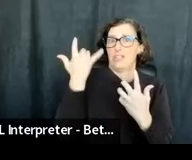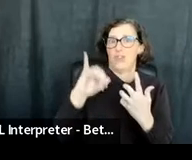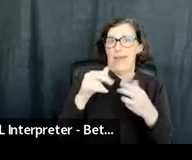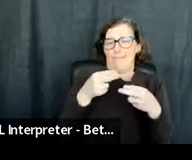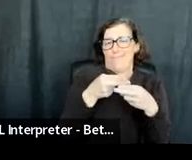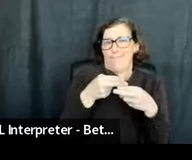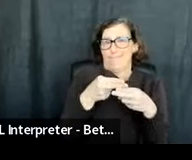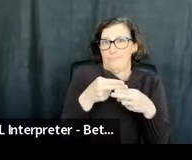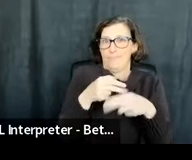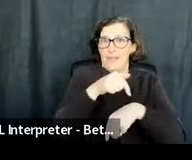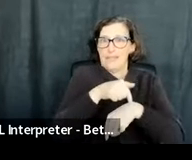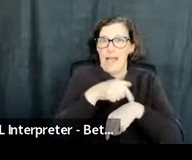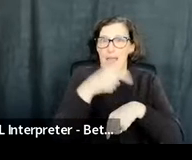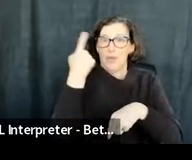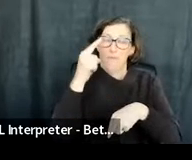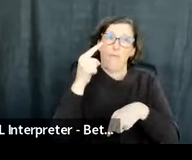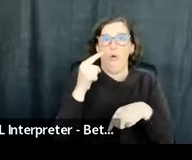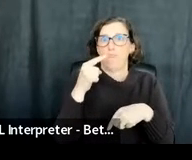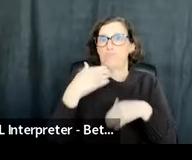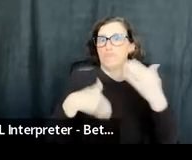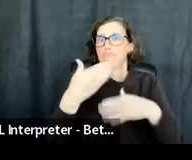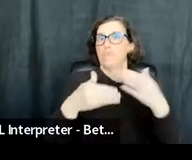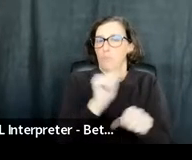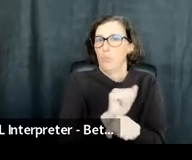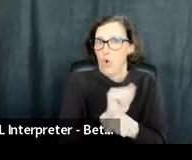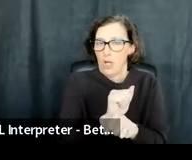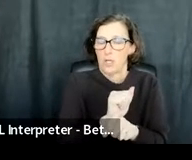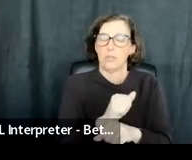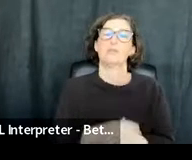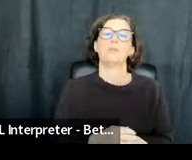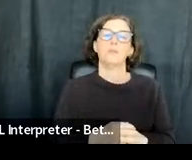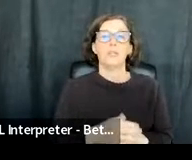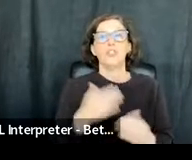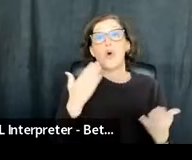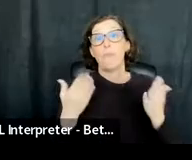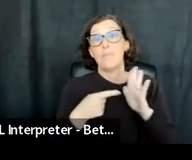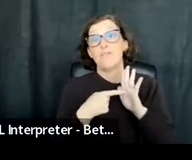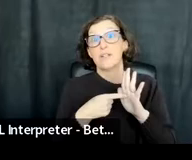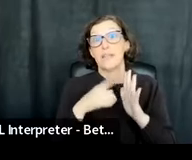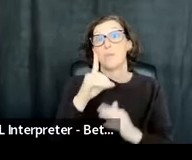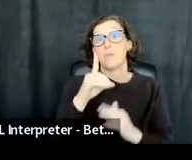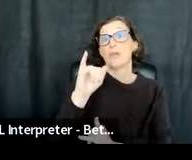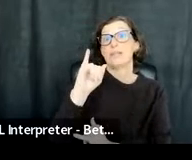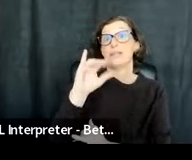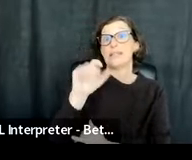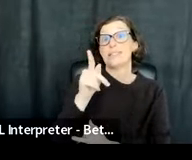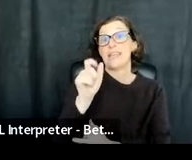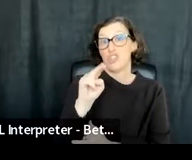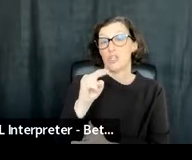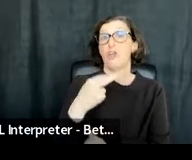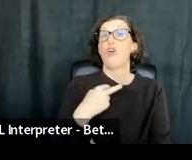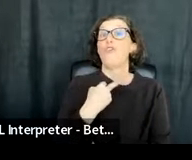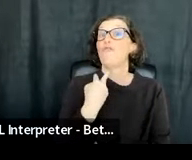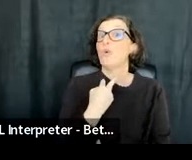to get the information into the computer another way. So possibly it might be, say, dictation, voice recognition, and then, of